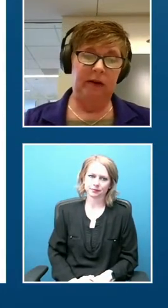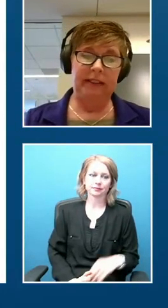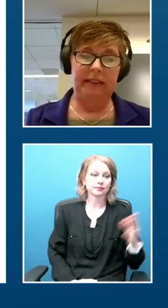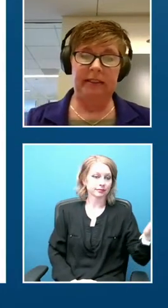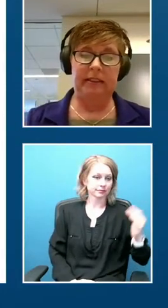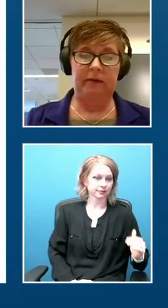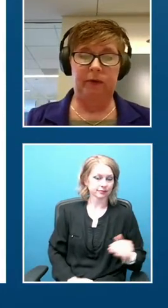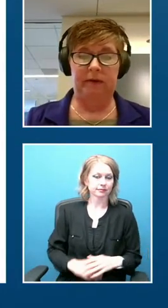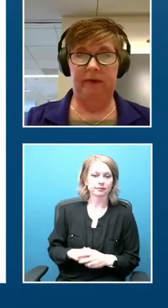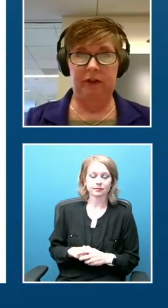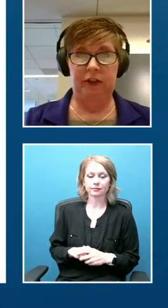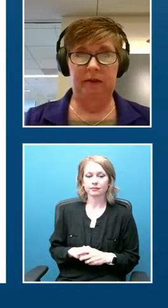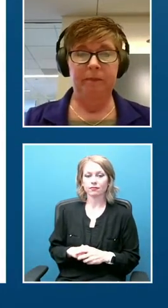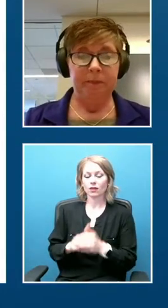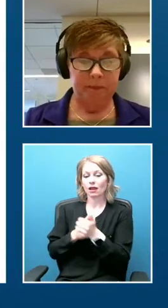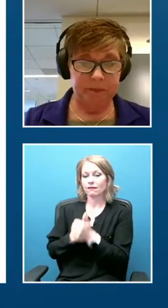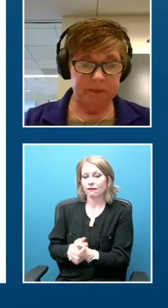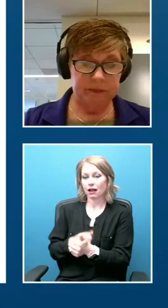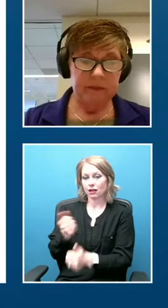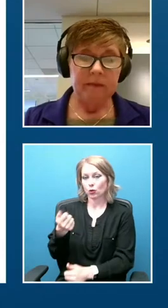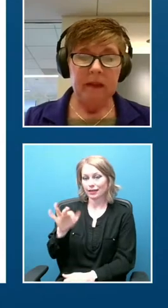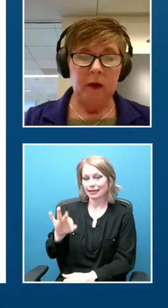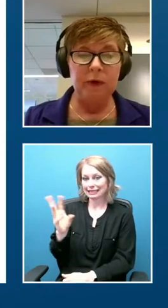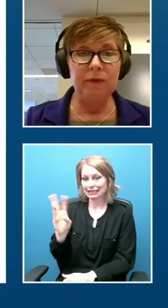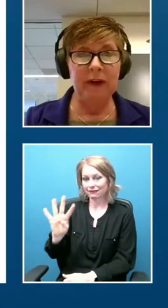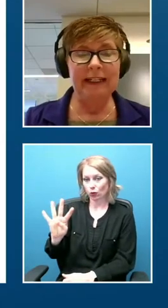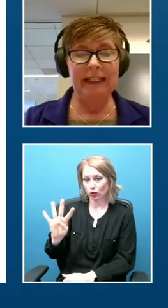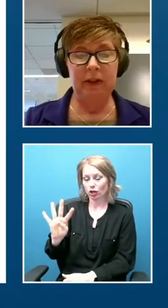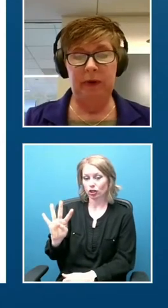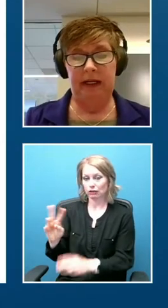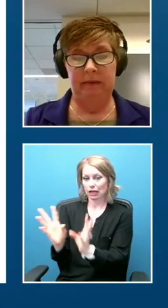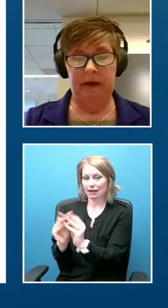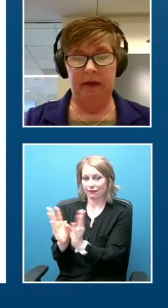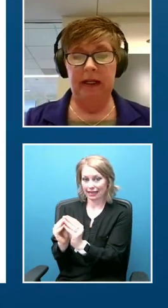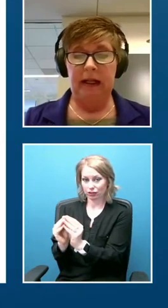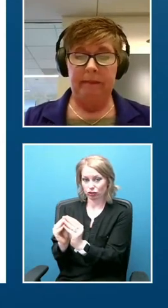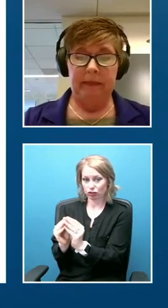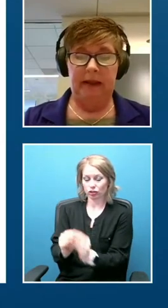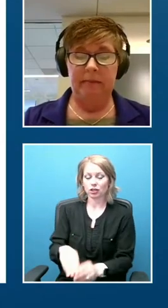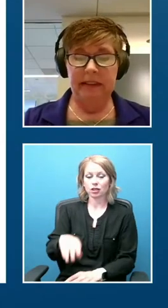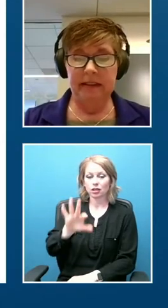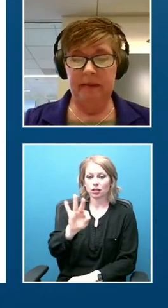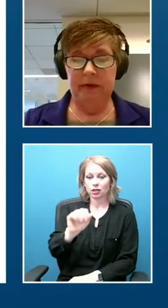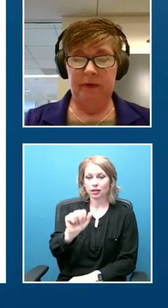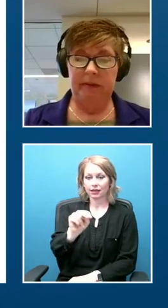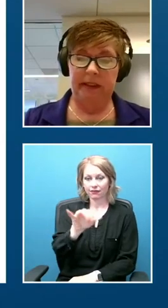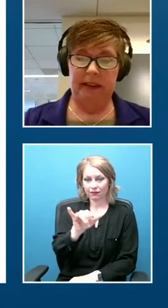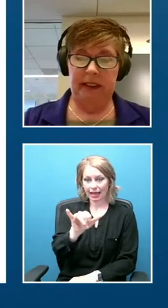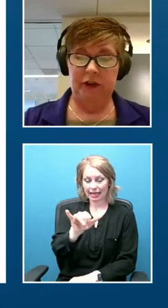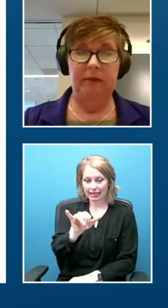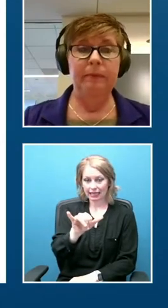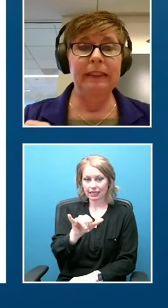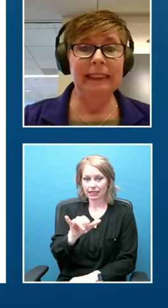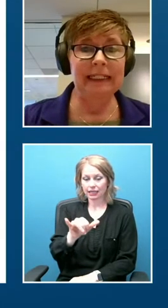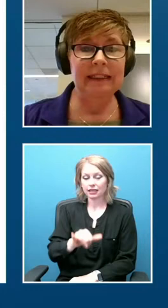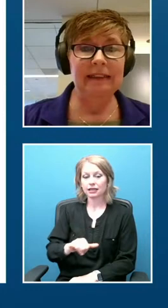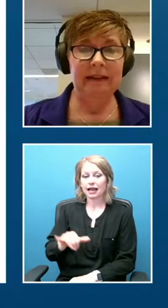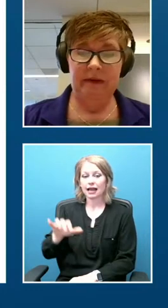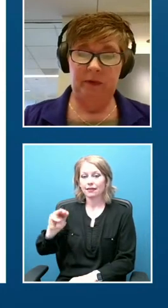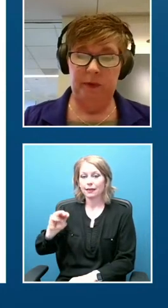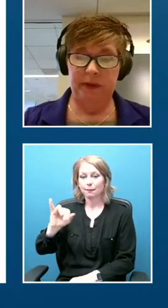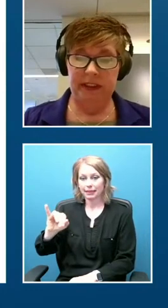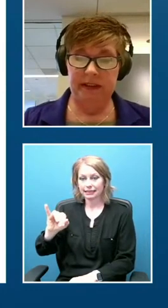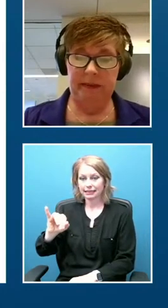Following the 1964 convention, where Fannie Lou Hamer and the Mississippi Freedom Delegation